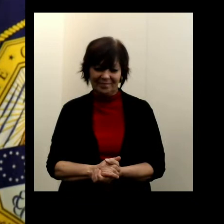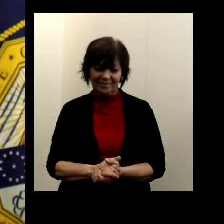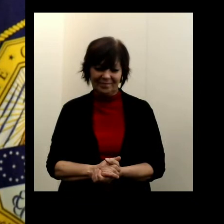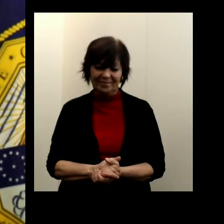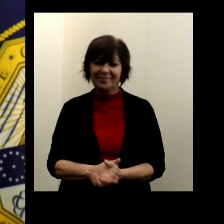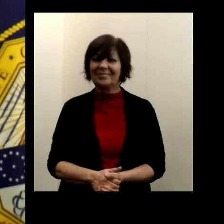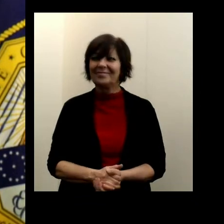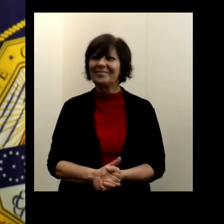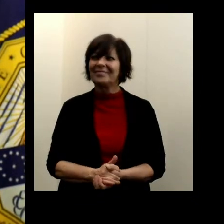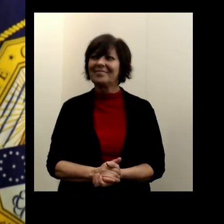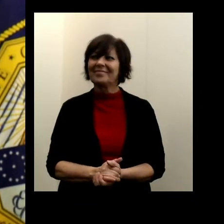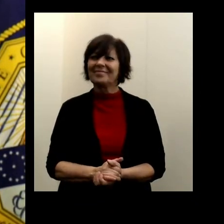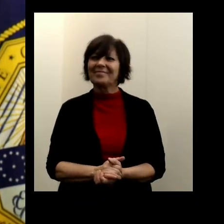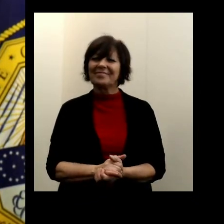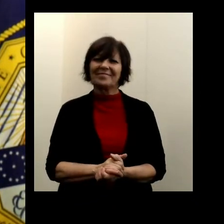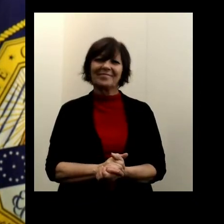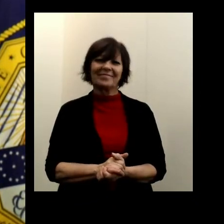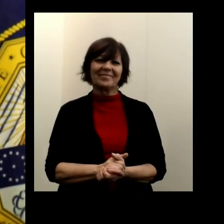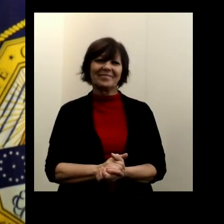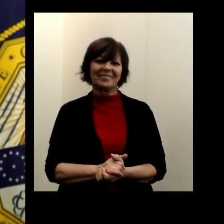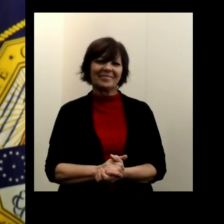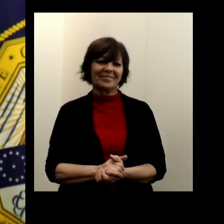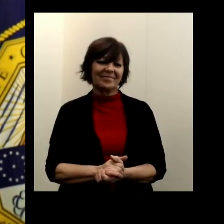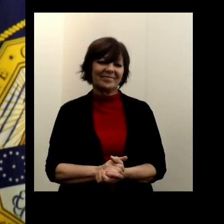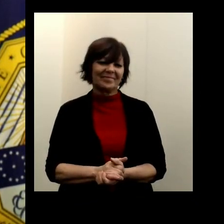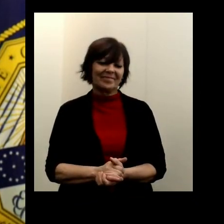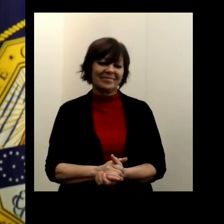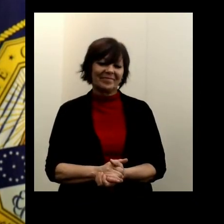Hello? You're barely audible.